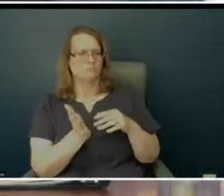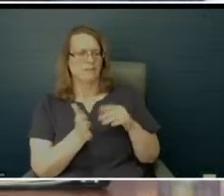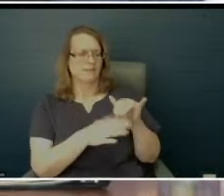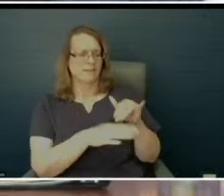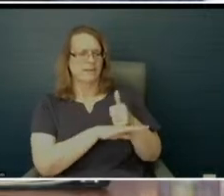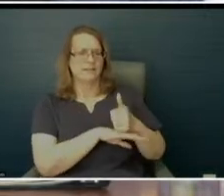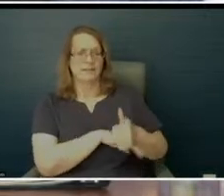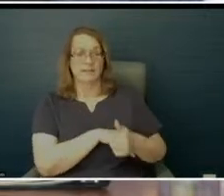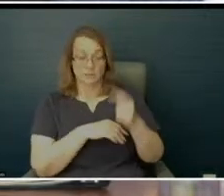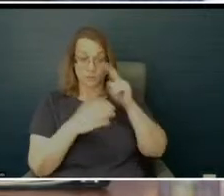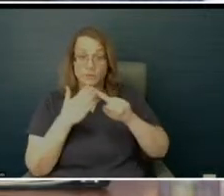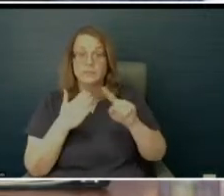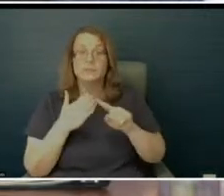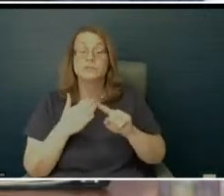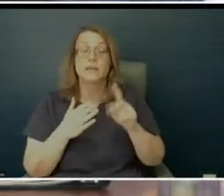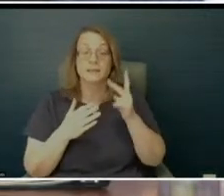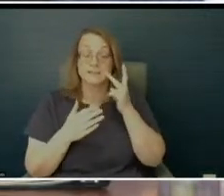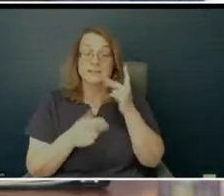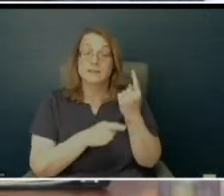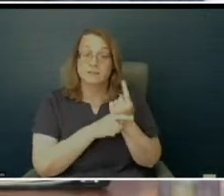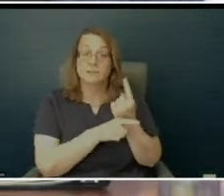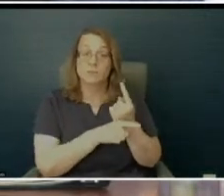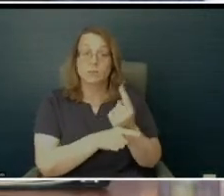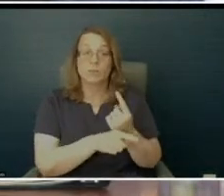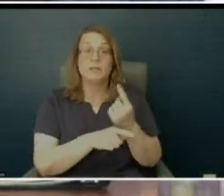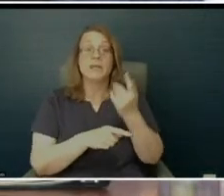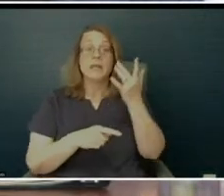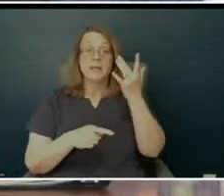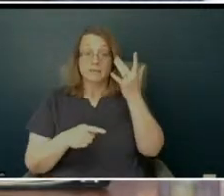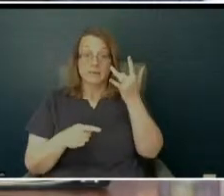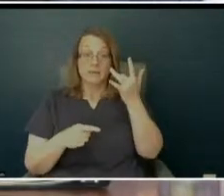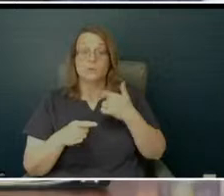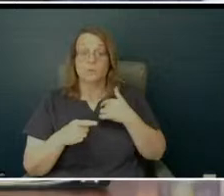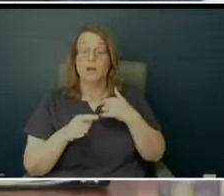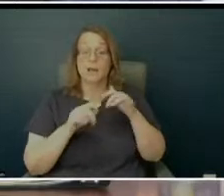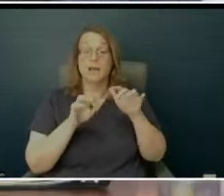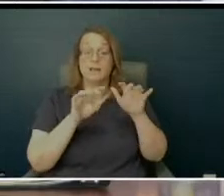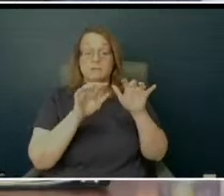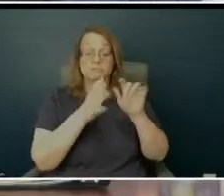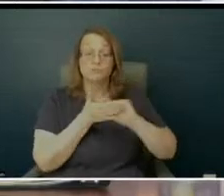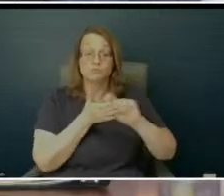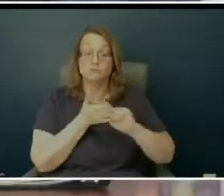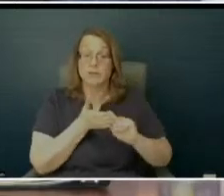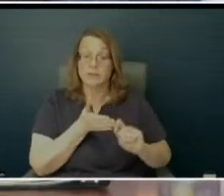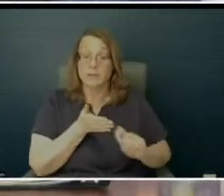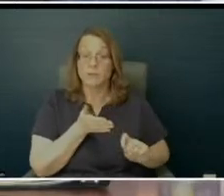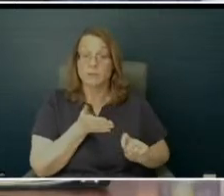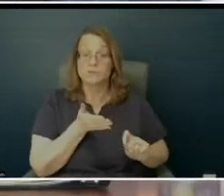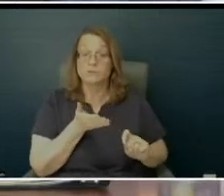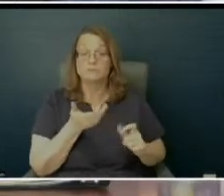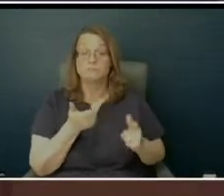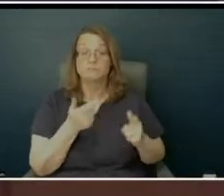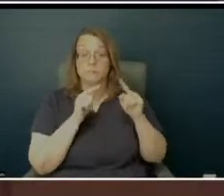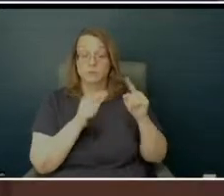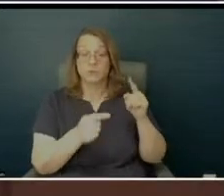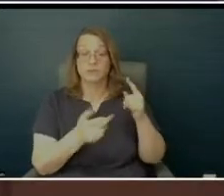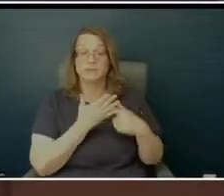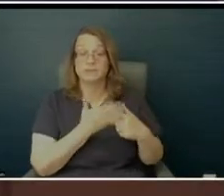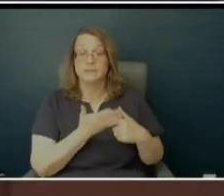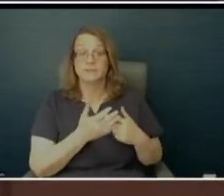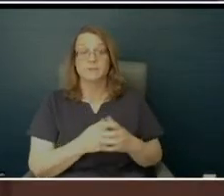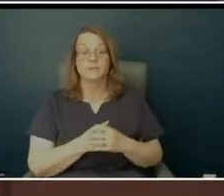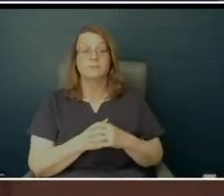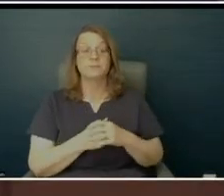and that's why I started taking those notes, and then as the conversation continued, I just continued to take the notes. Let's take a look at the